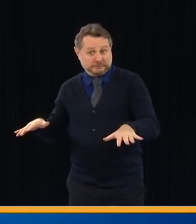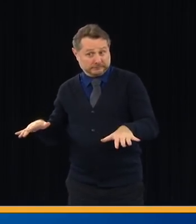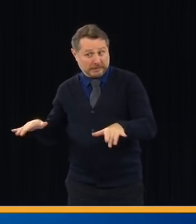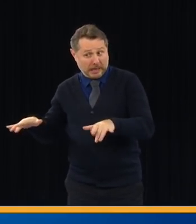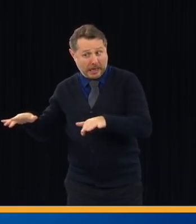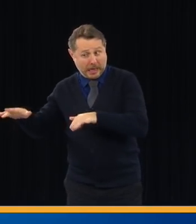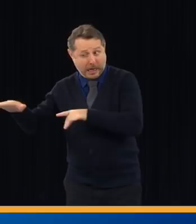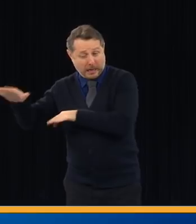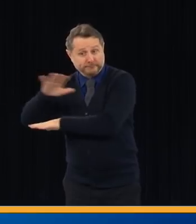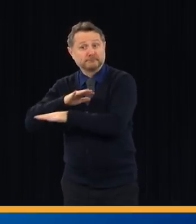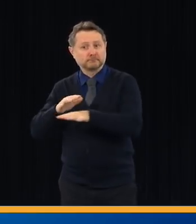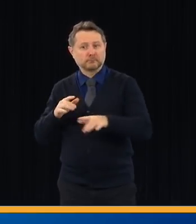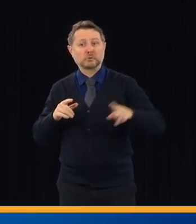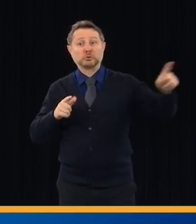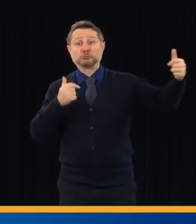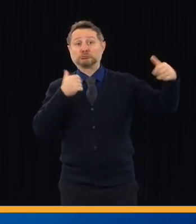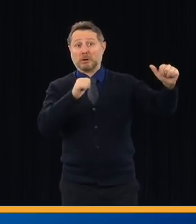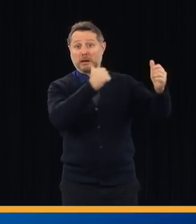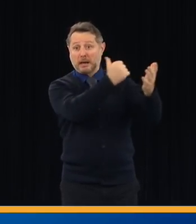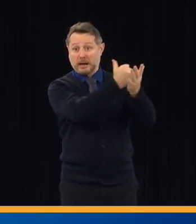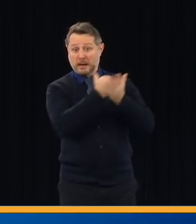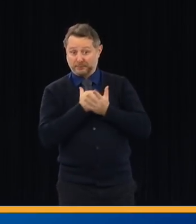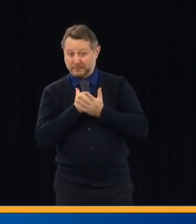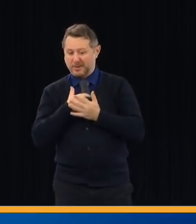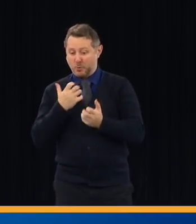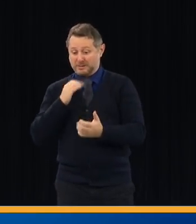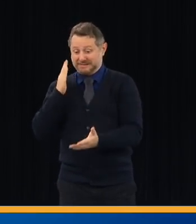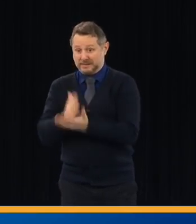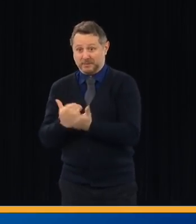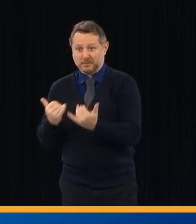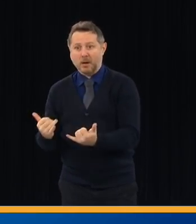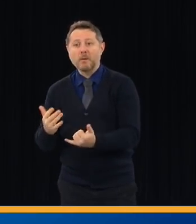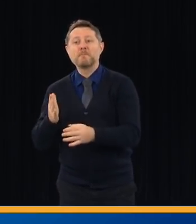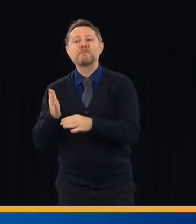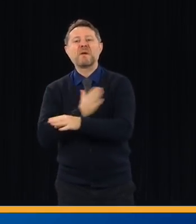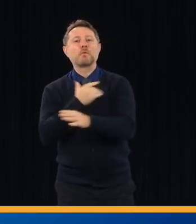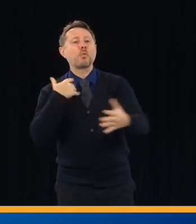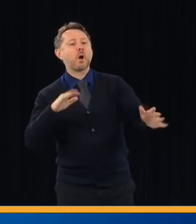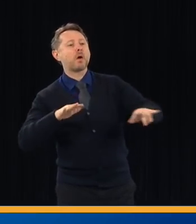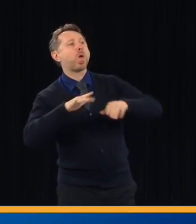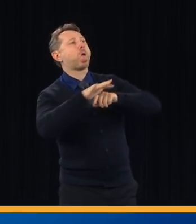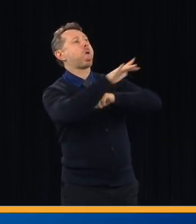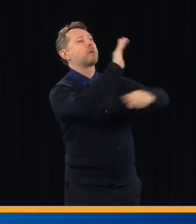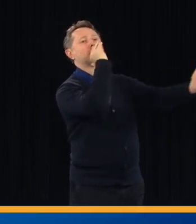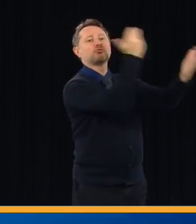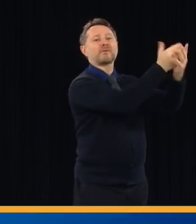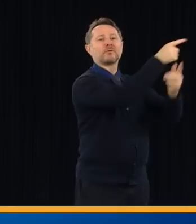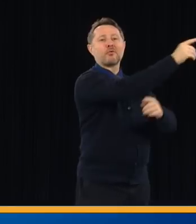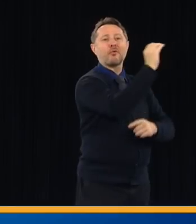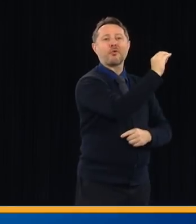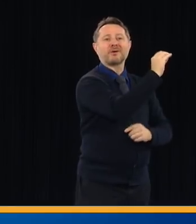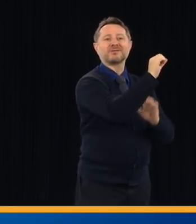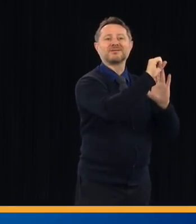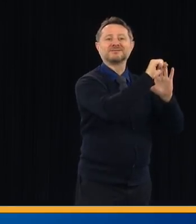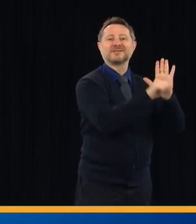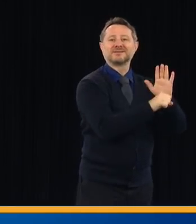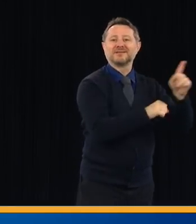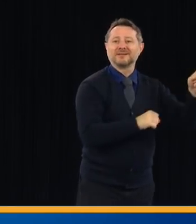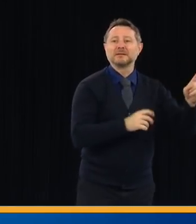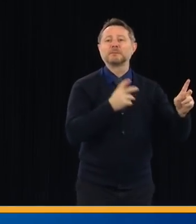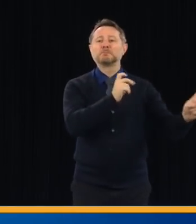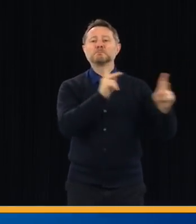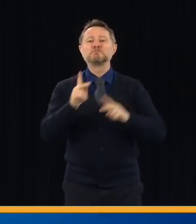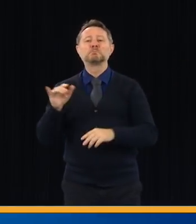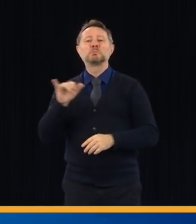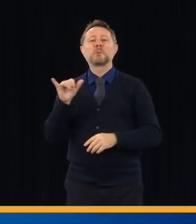stop the fire where it is, before it gets to my home. That was the Wuhan province.